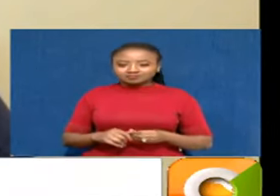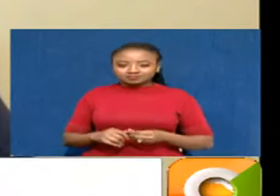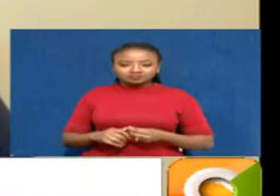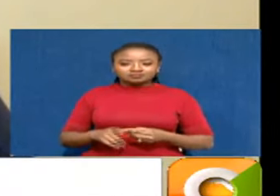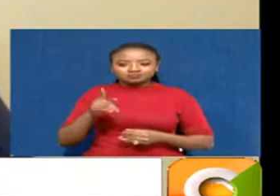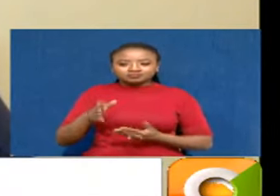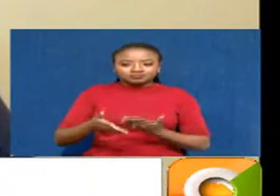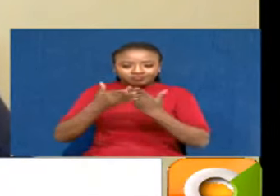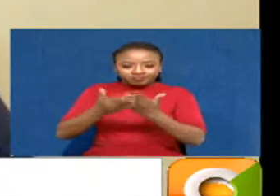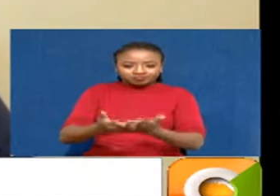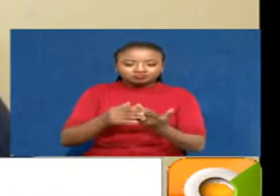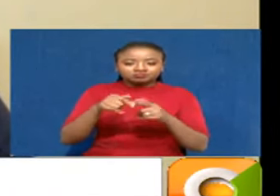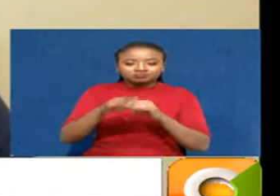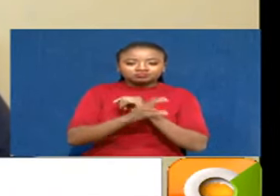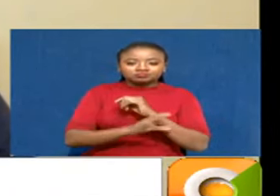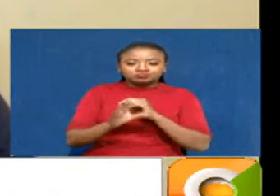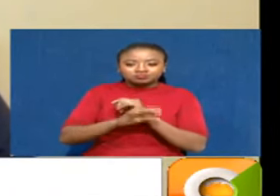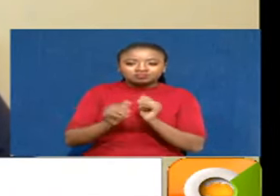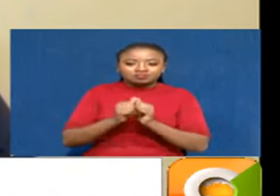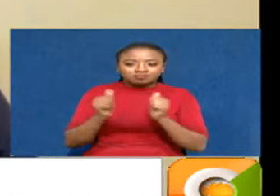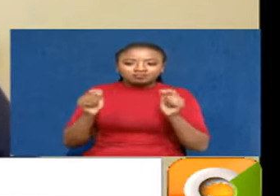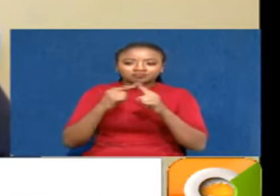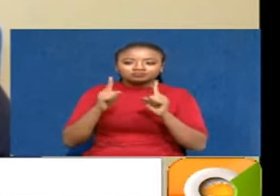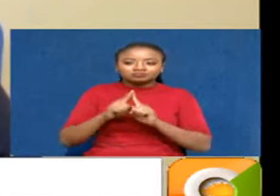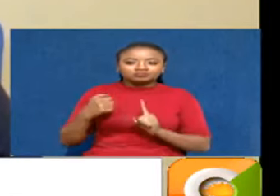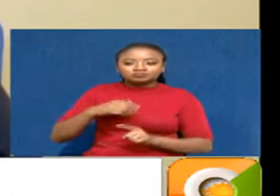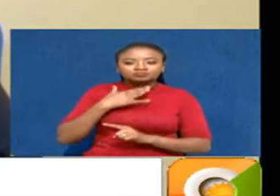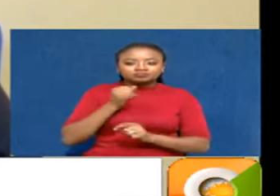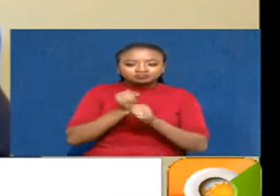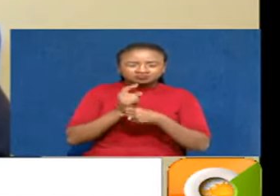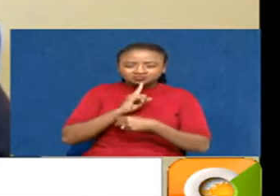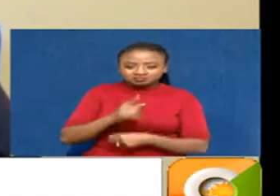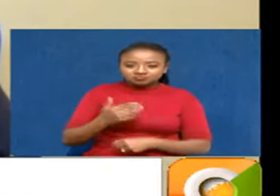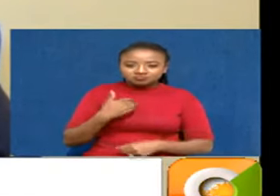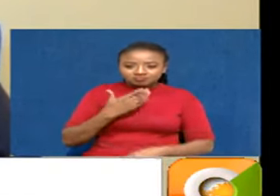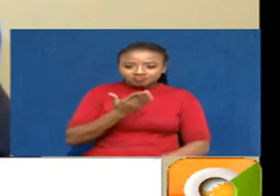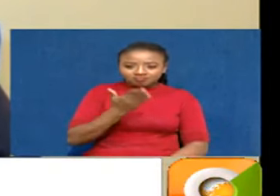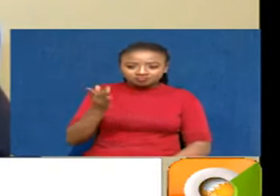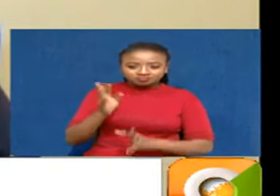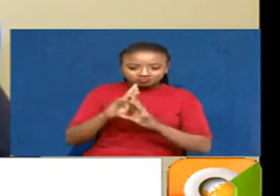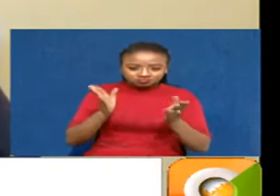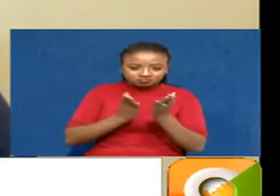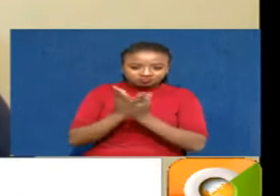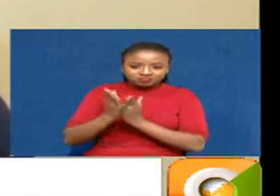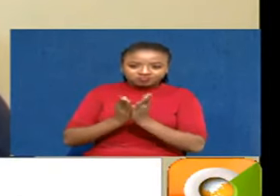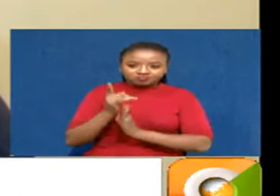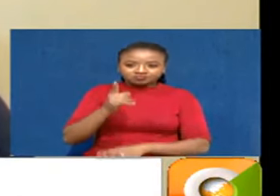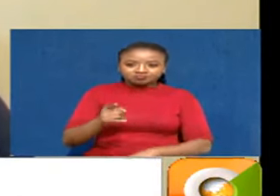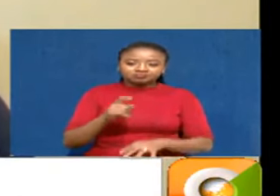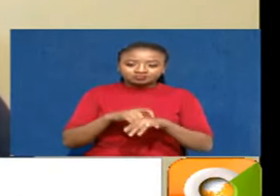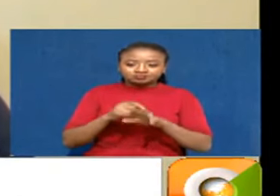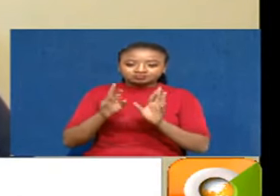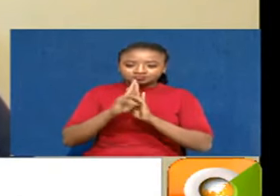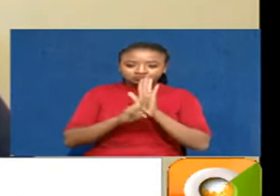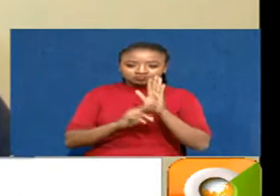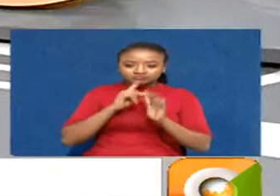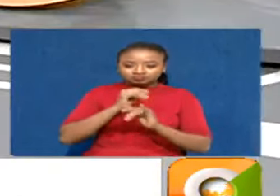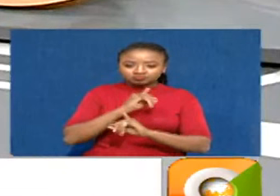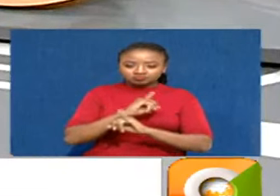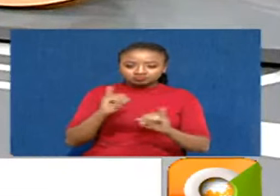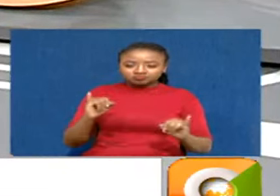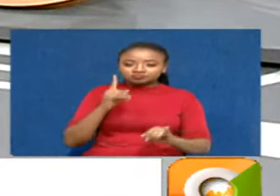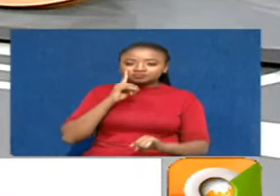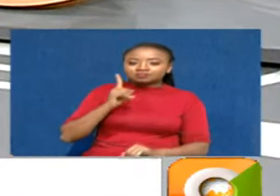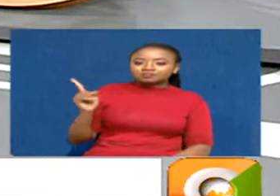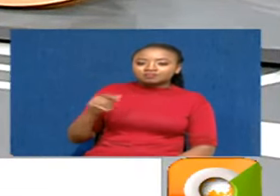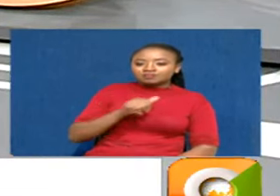bring some good to the industry, but we want to make sure that there's still industry left to serve you once we're regulated. All right. Brilliant. Let's